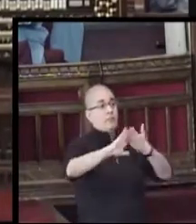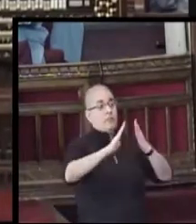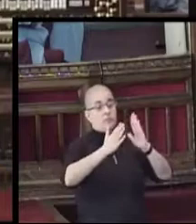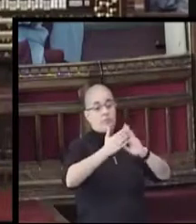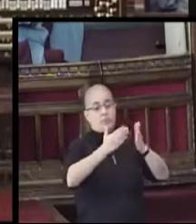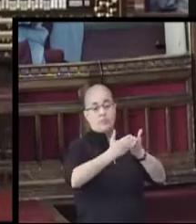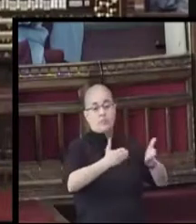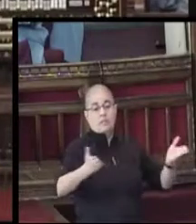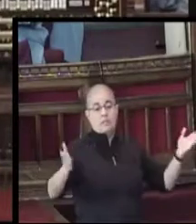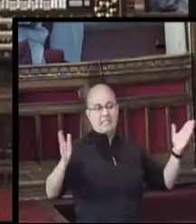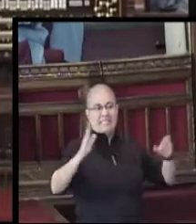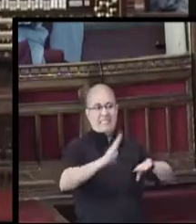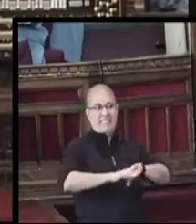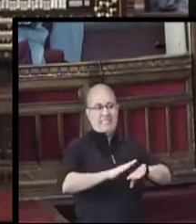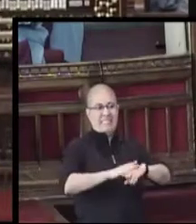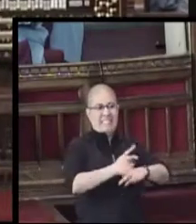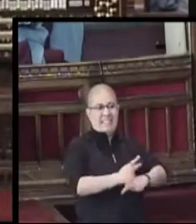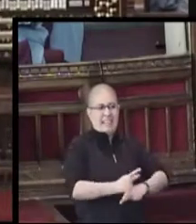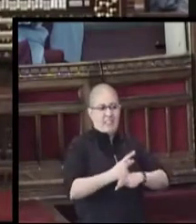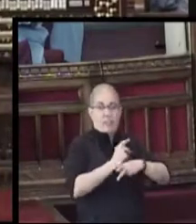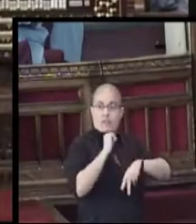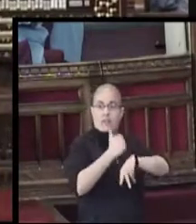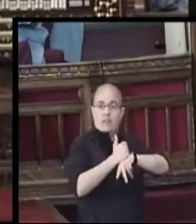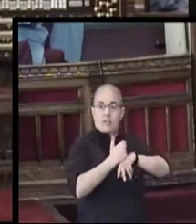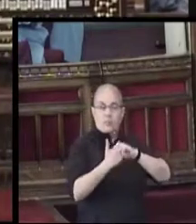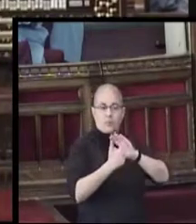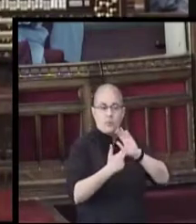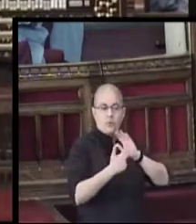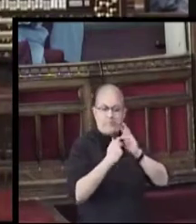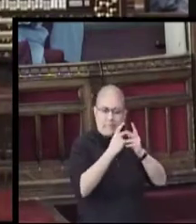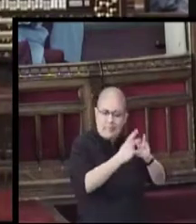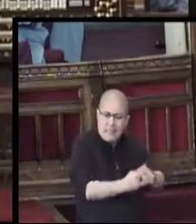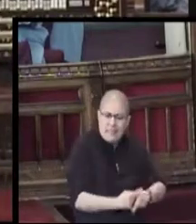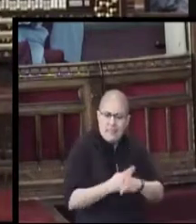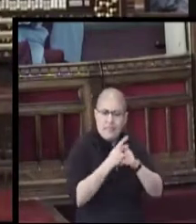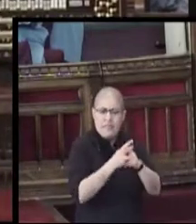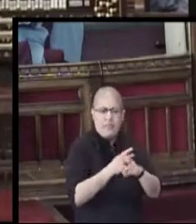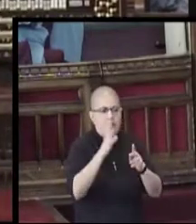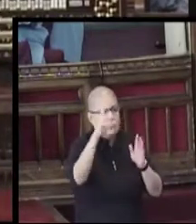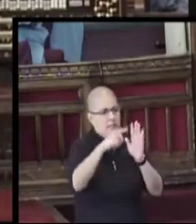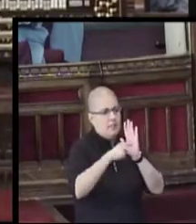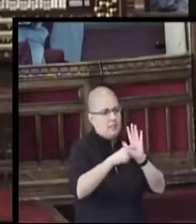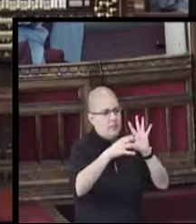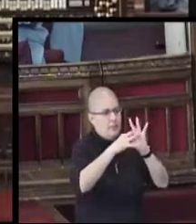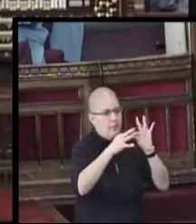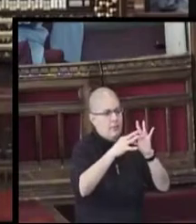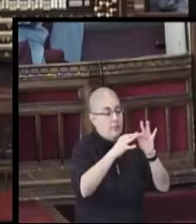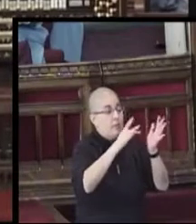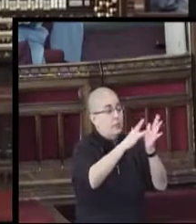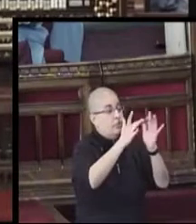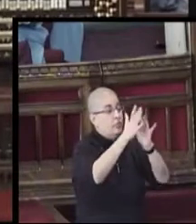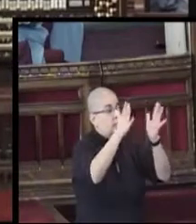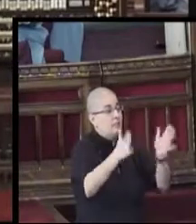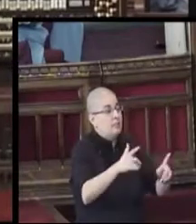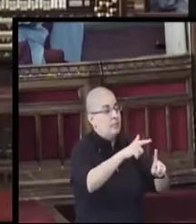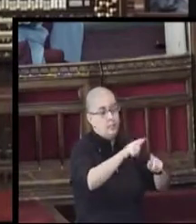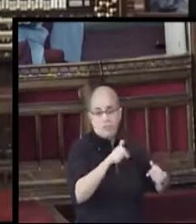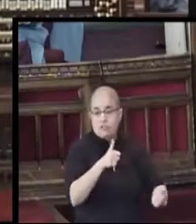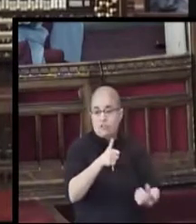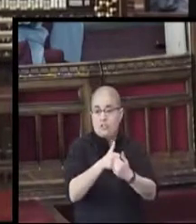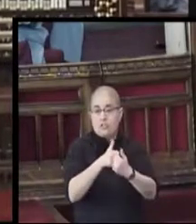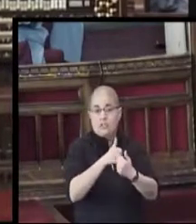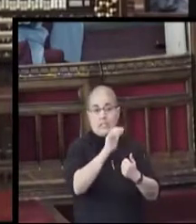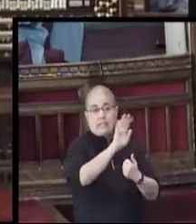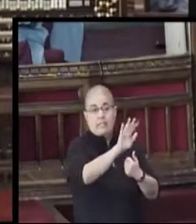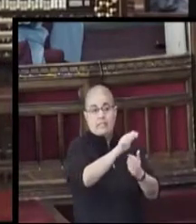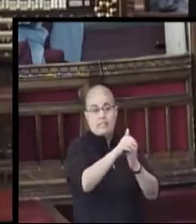very, very careful when they make rules. For instance, this is what Jesus was challenging the leaders of his day